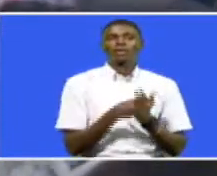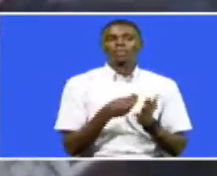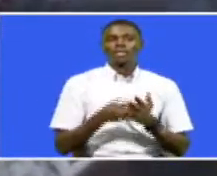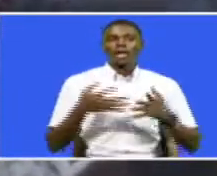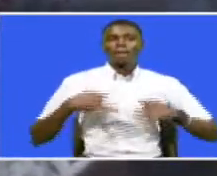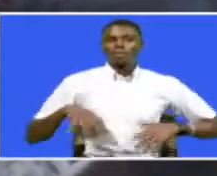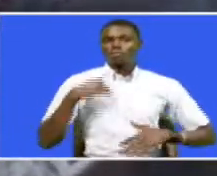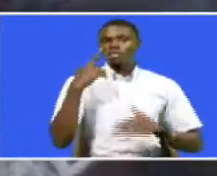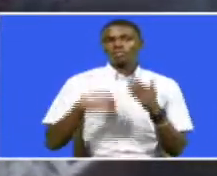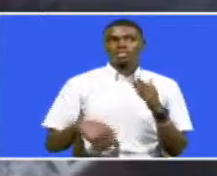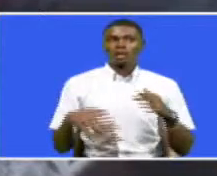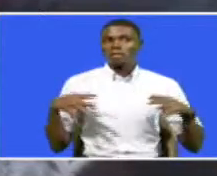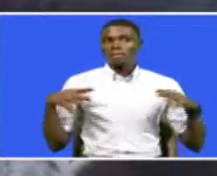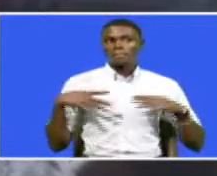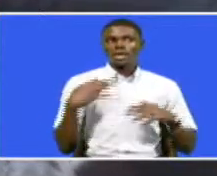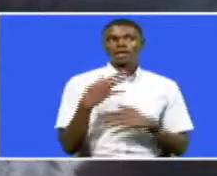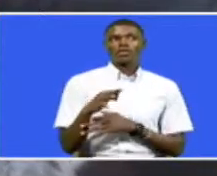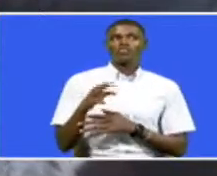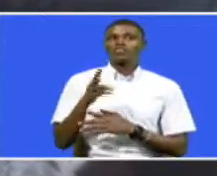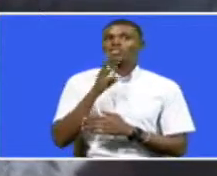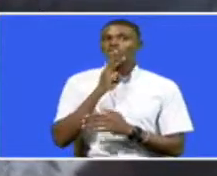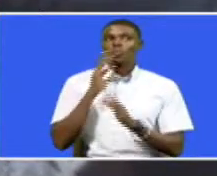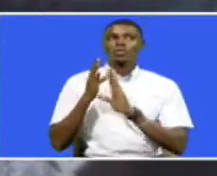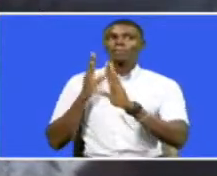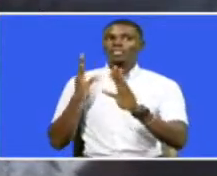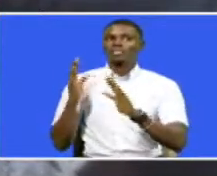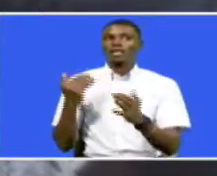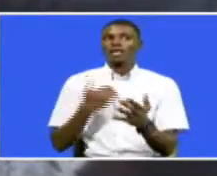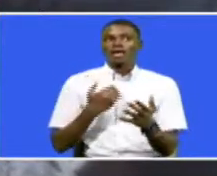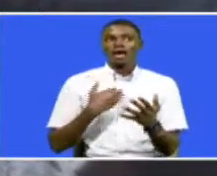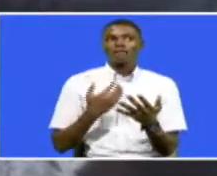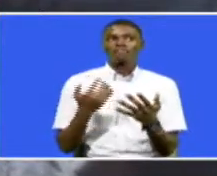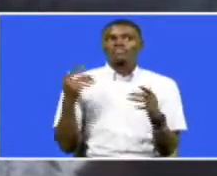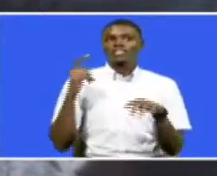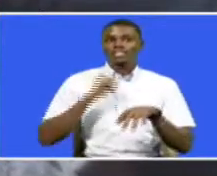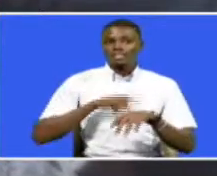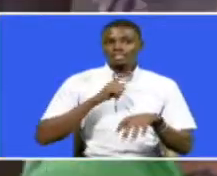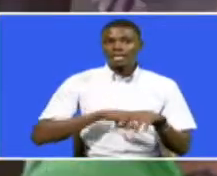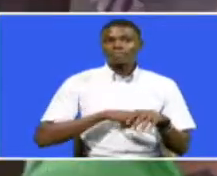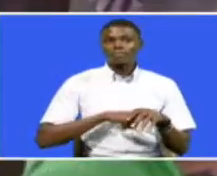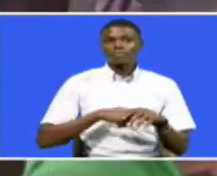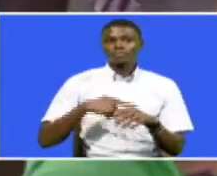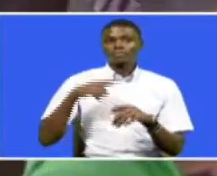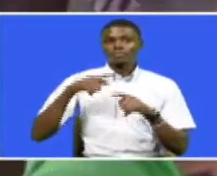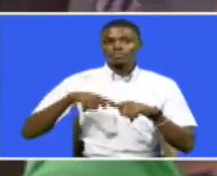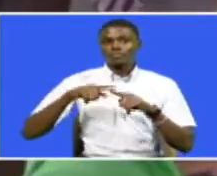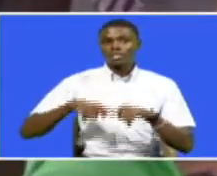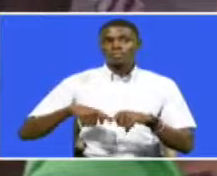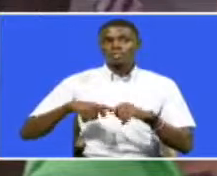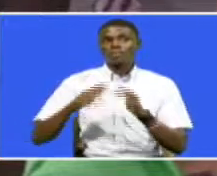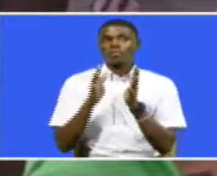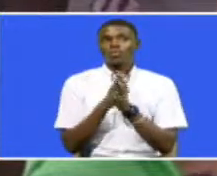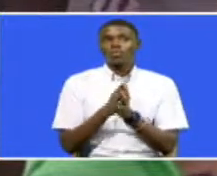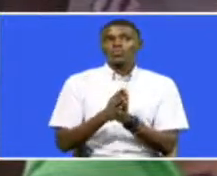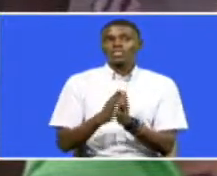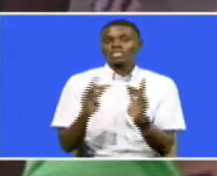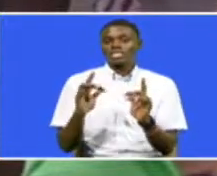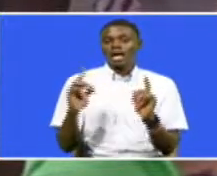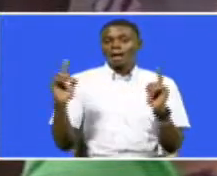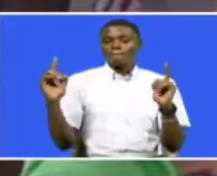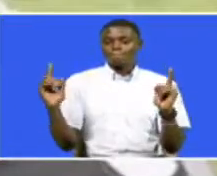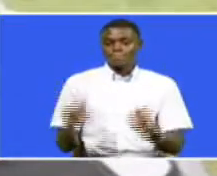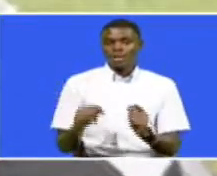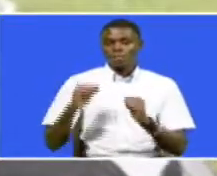residents say they are proud of the water buses as they have over time proved to be reliable, dependable, with minimal safety